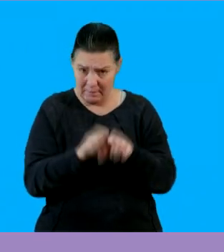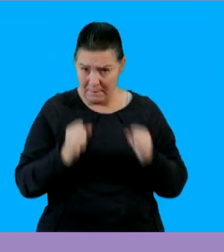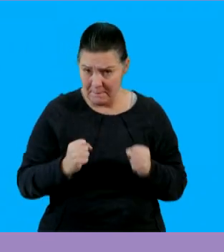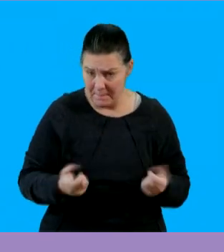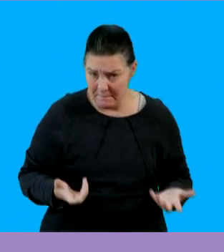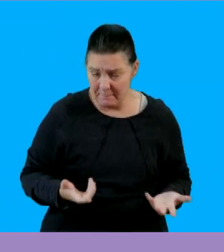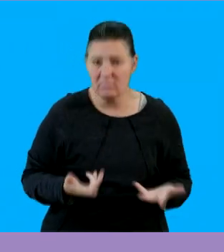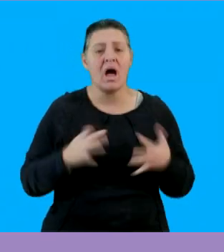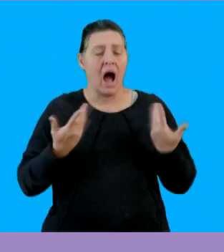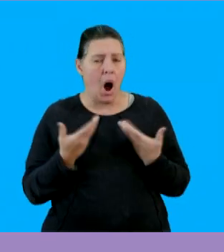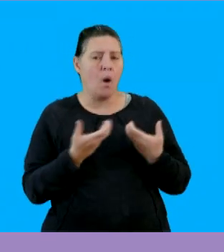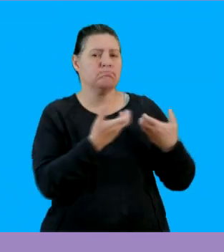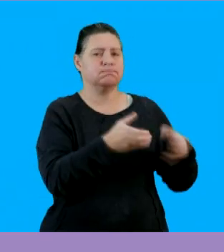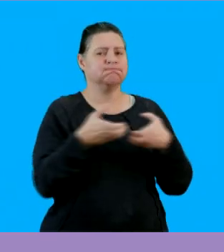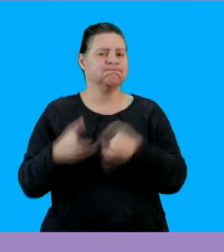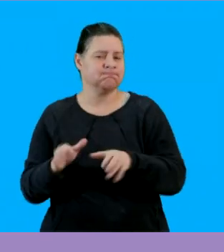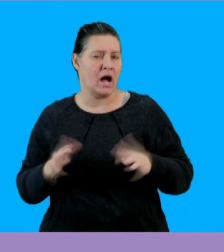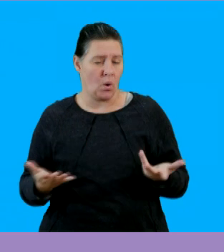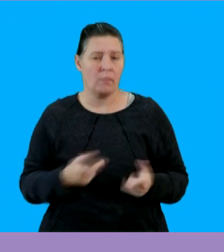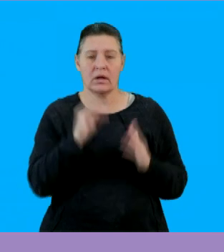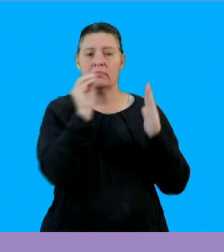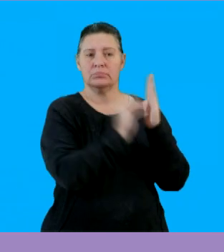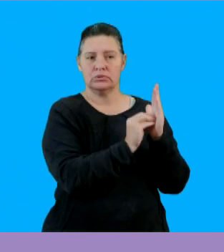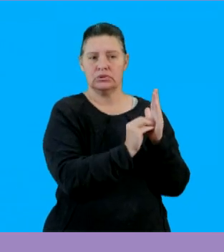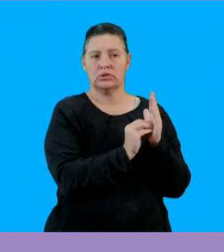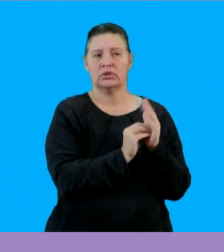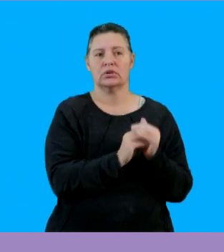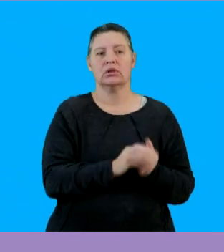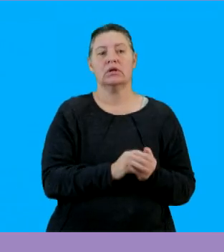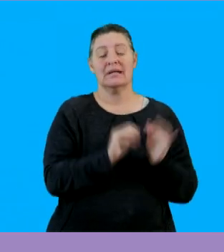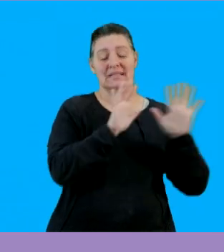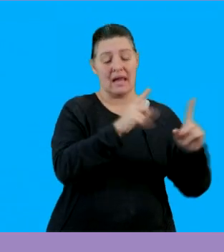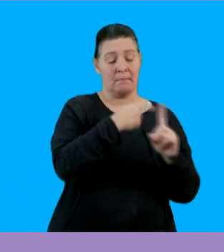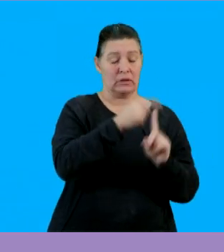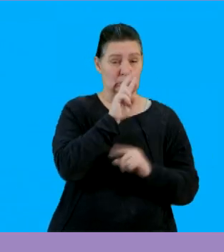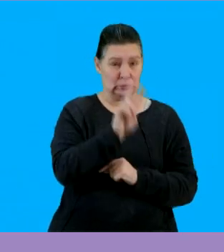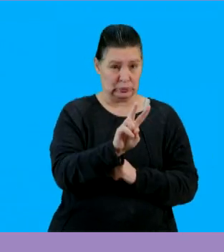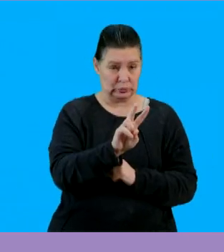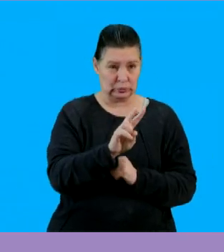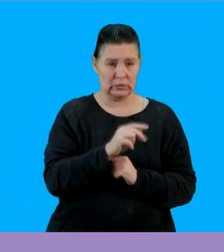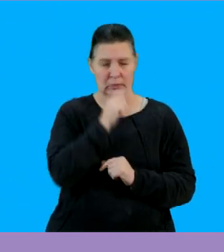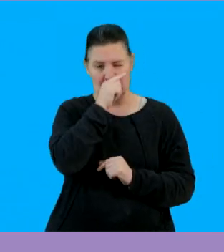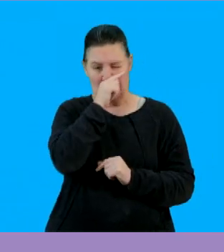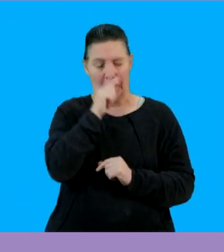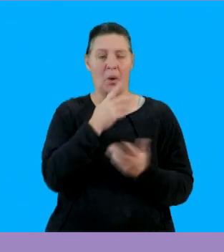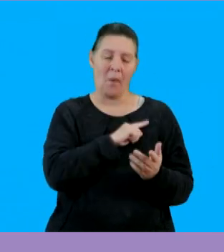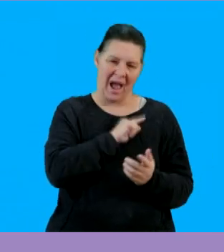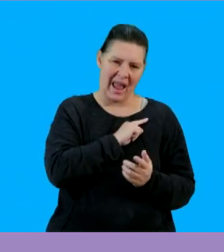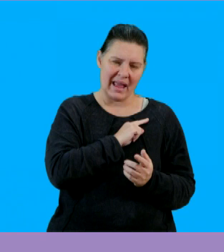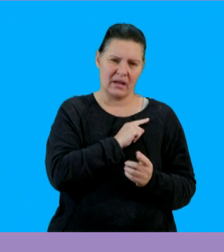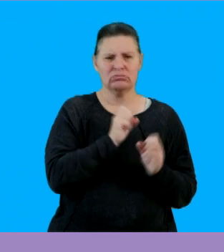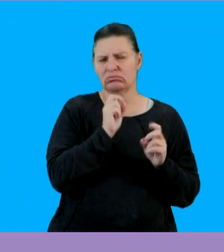answer. How am I going to break them up? So I've written there 12 as 10 plus 2, because